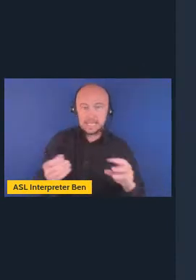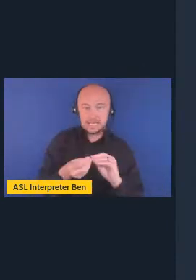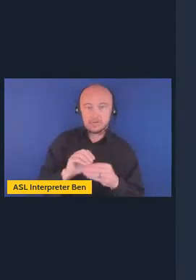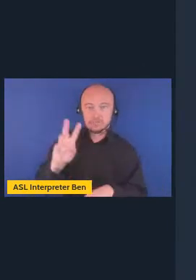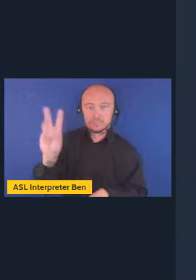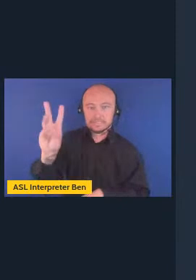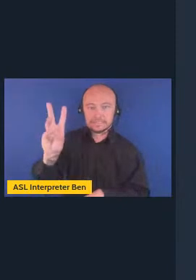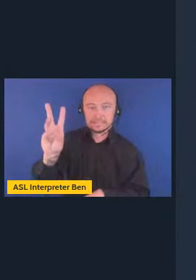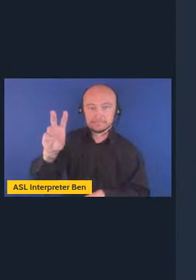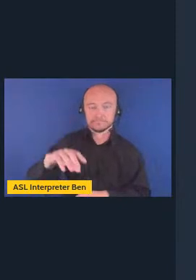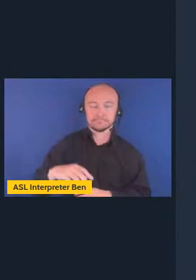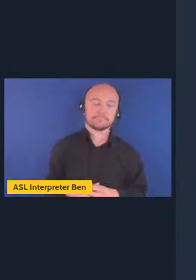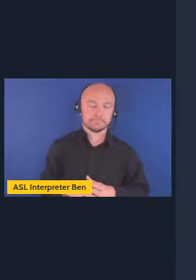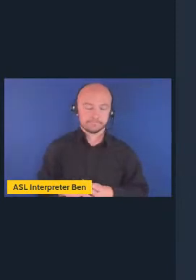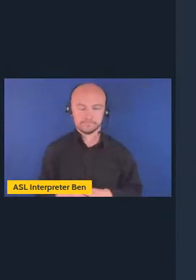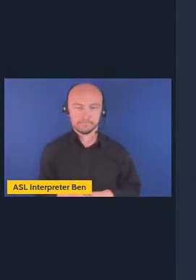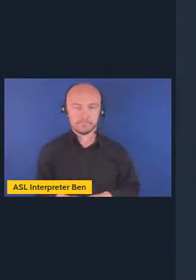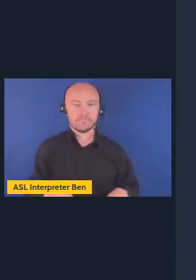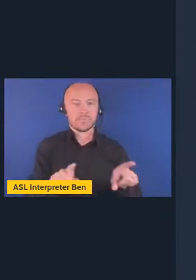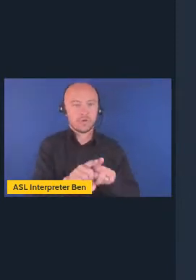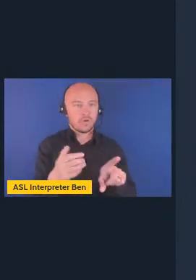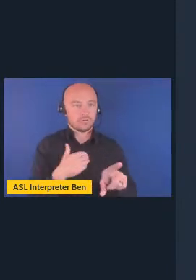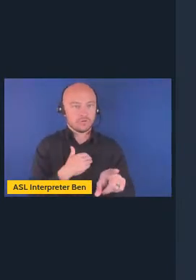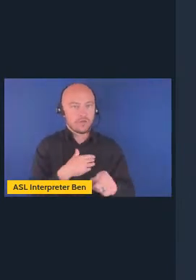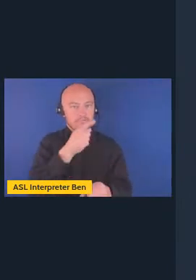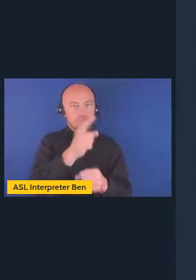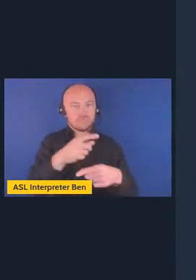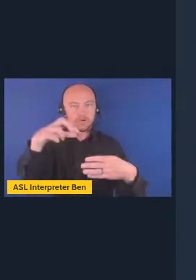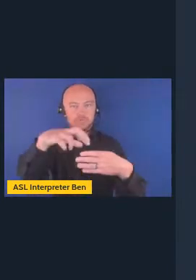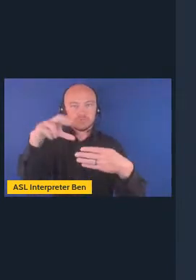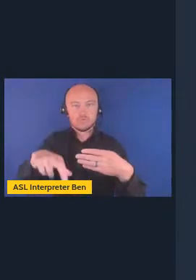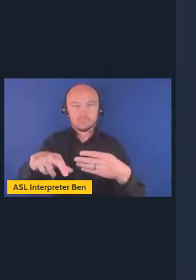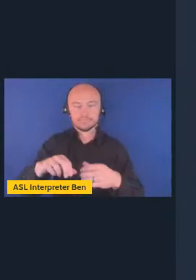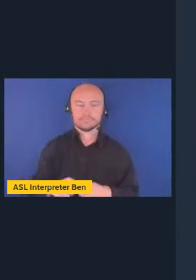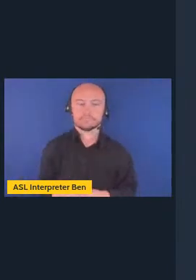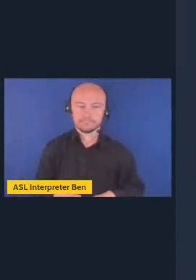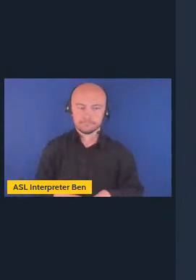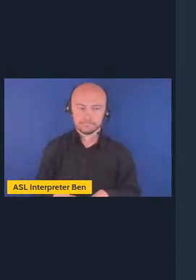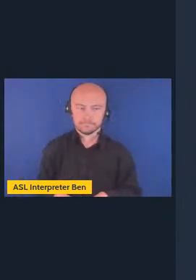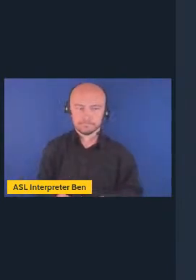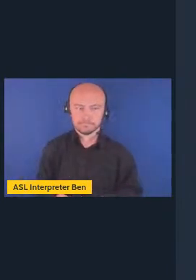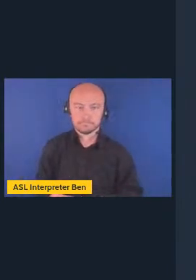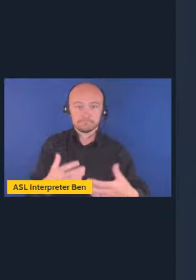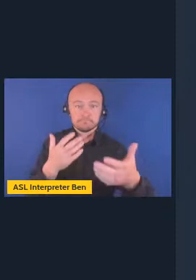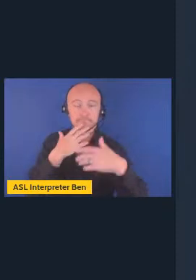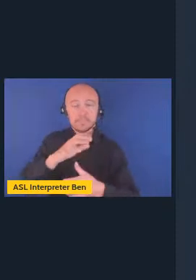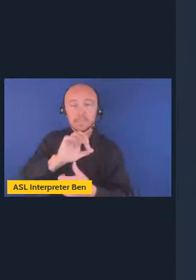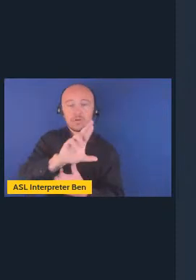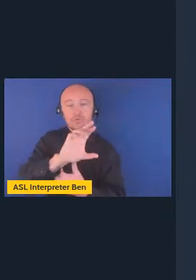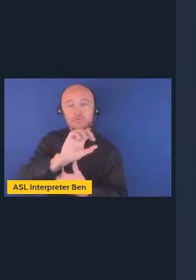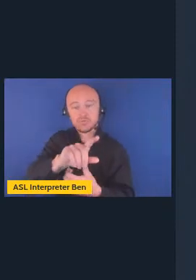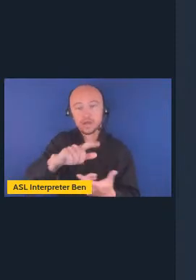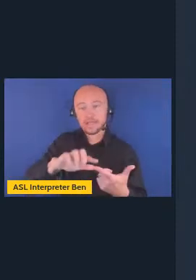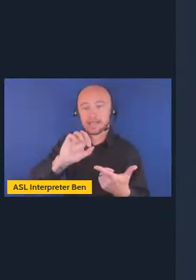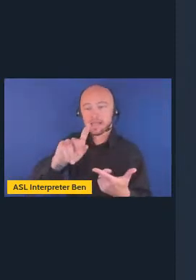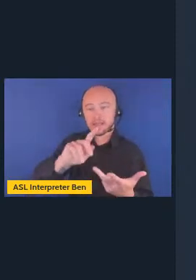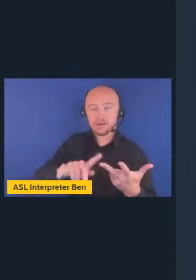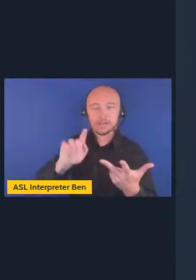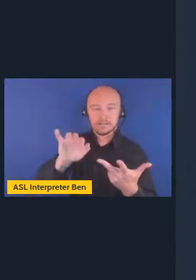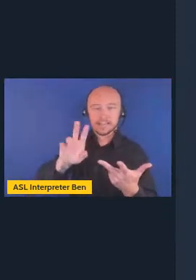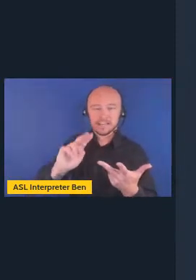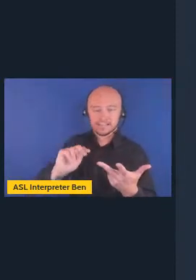here. And you get the correct end result. Thanks to Craig, Eric, and Kenneth for contributing these new